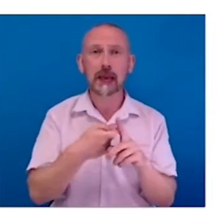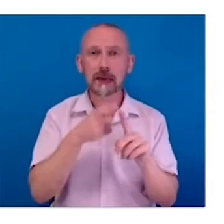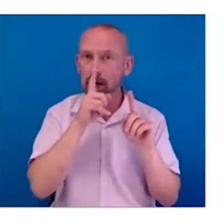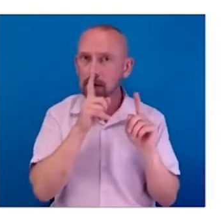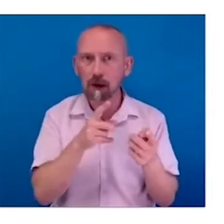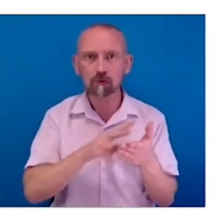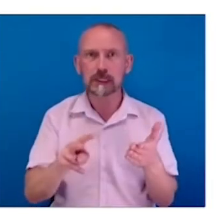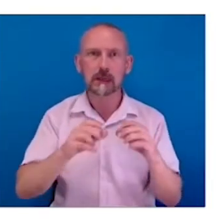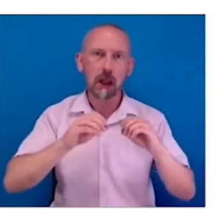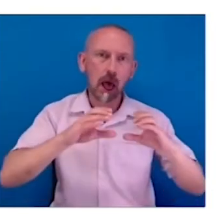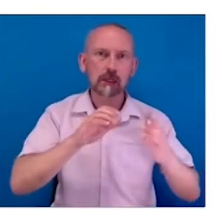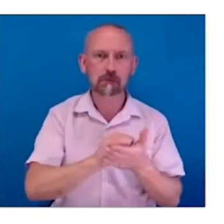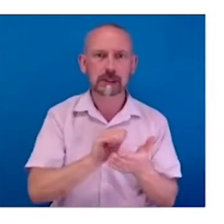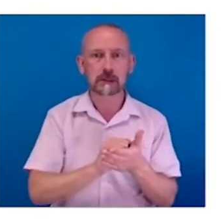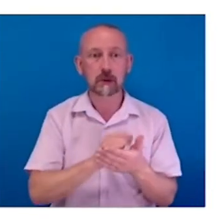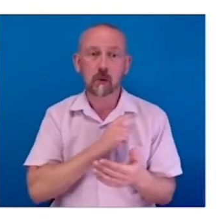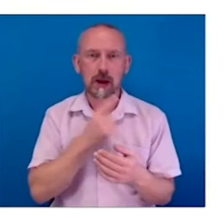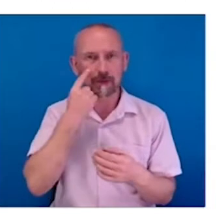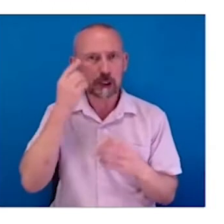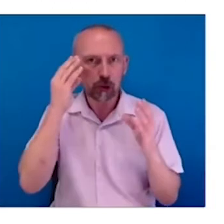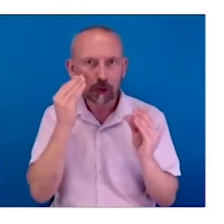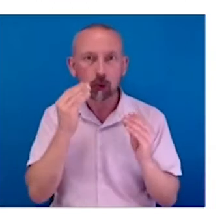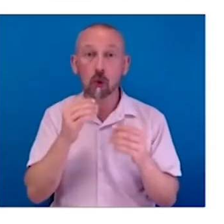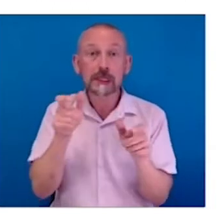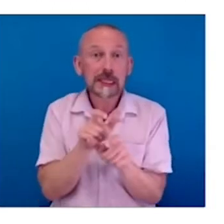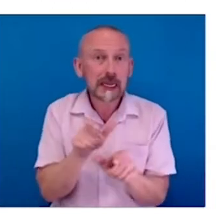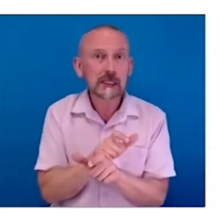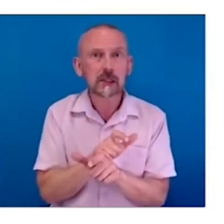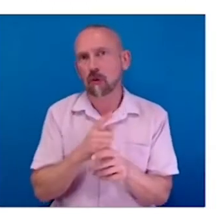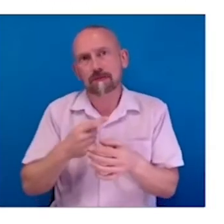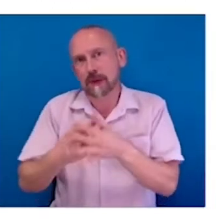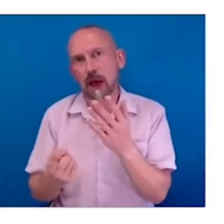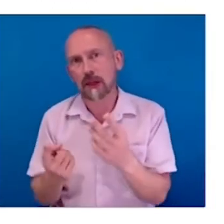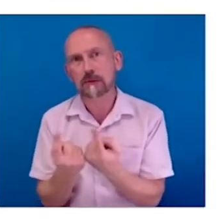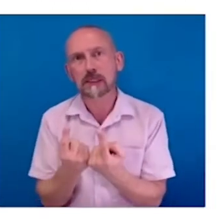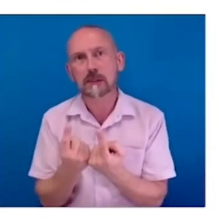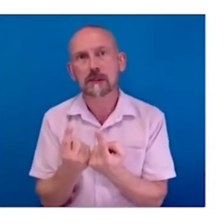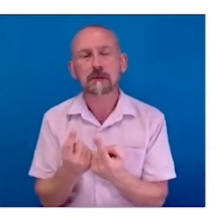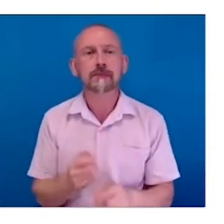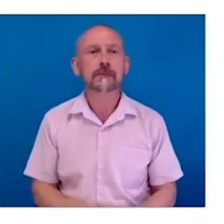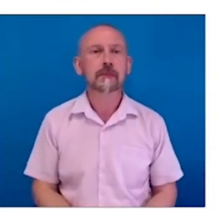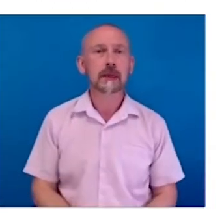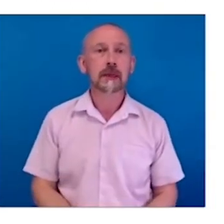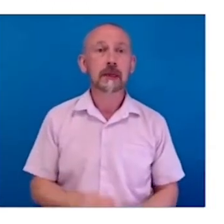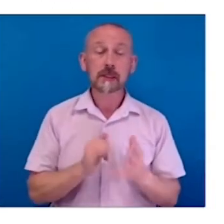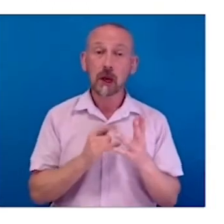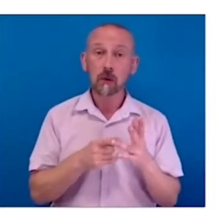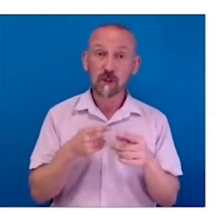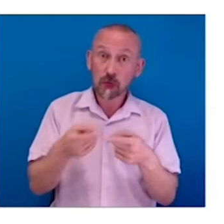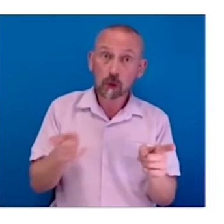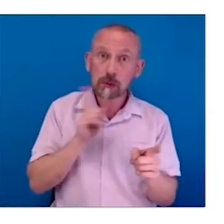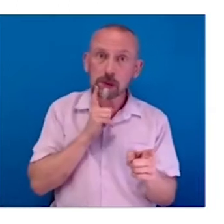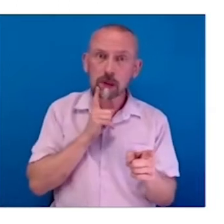dyslexia, or other reasons. For all these people, listening to information in some form is essential, which is where audio